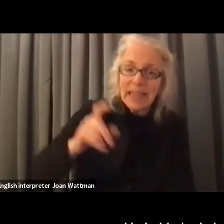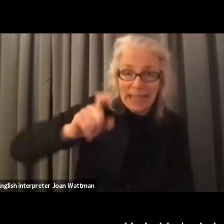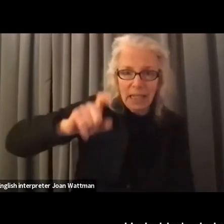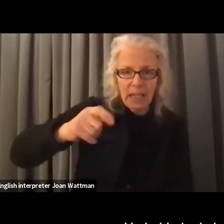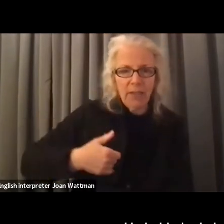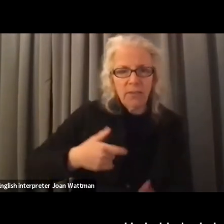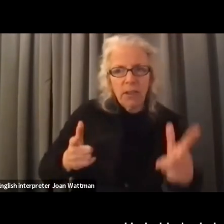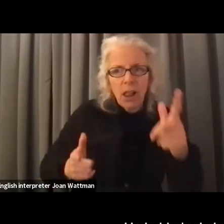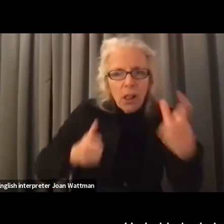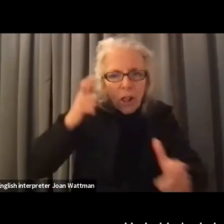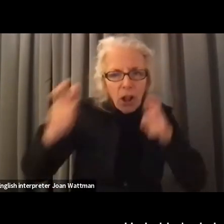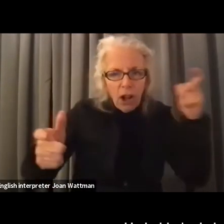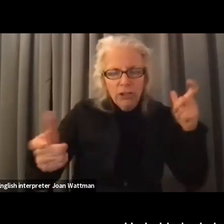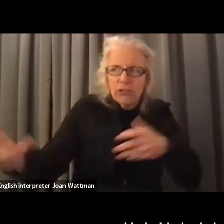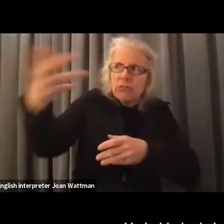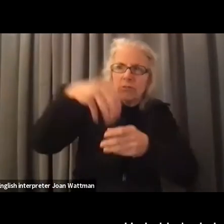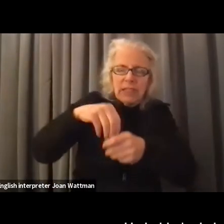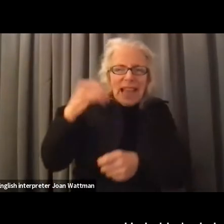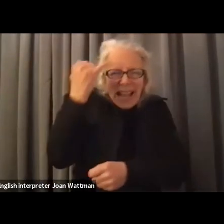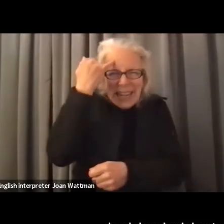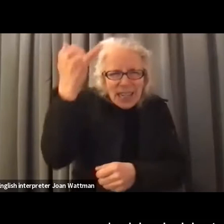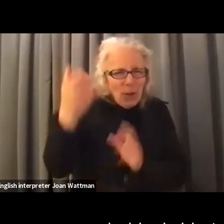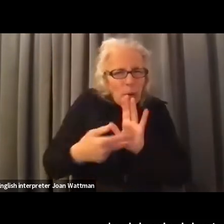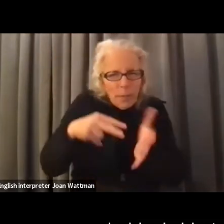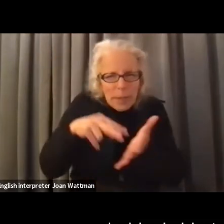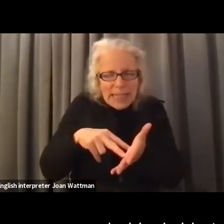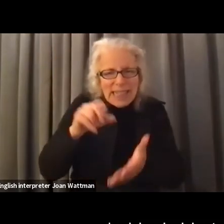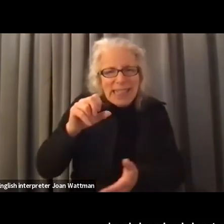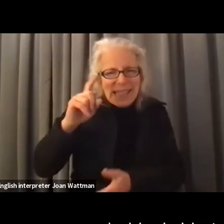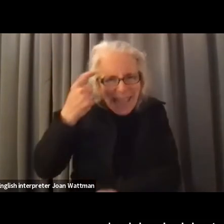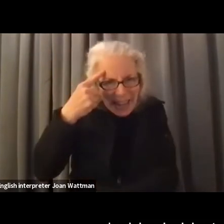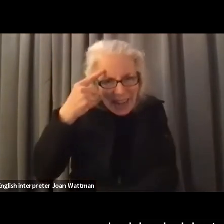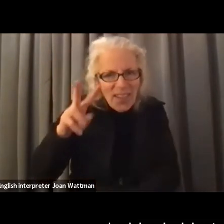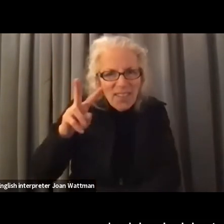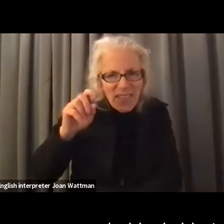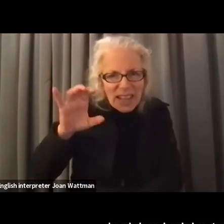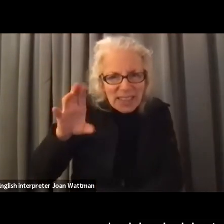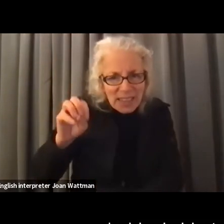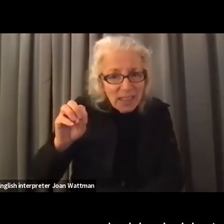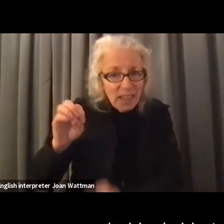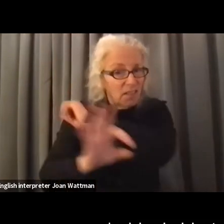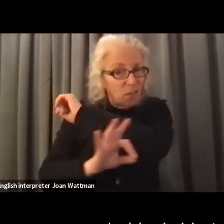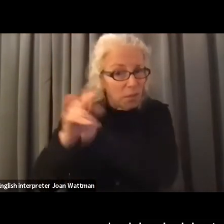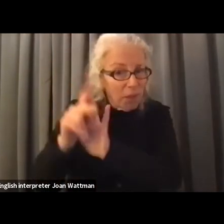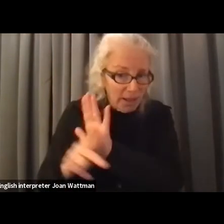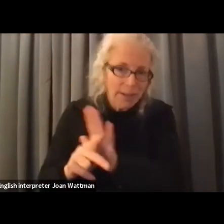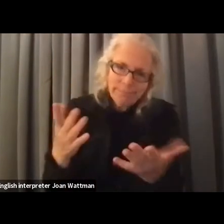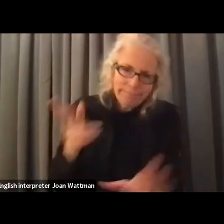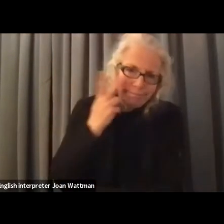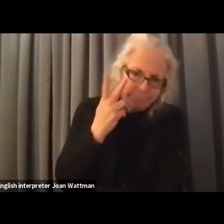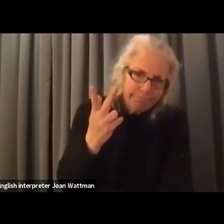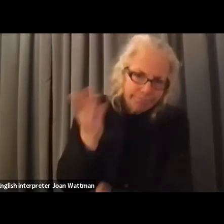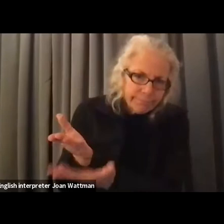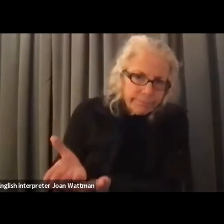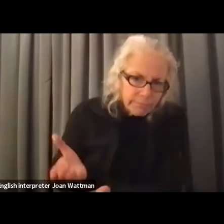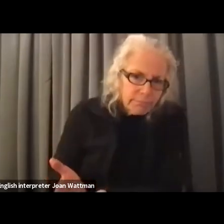large and encompassing notion of state violence, right? That state violence is violent foreign policies, which we've certainly seen and continue